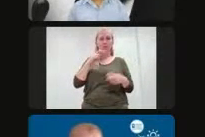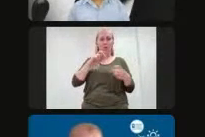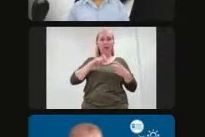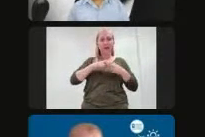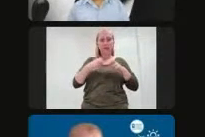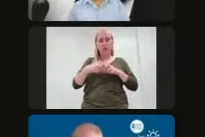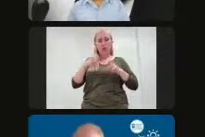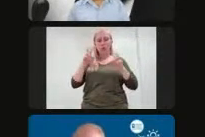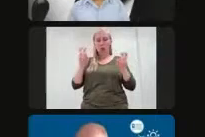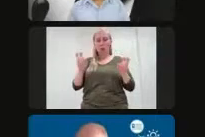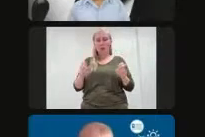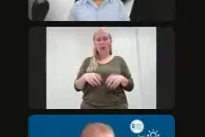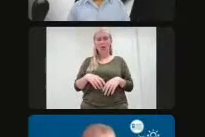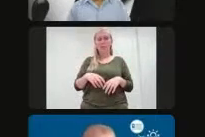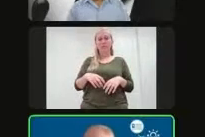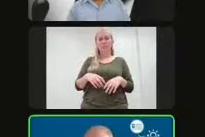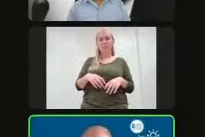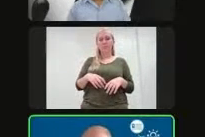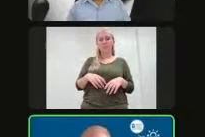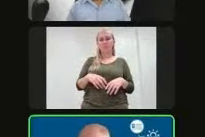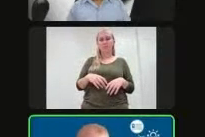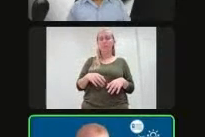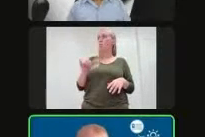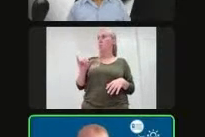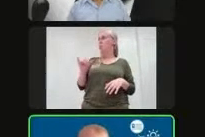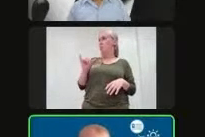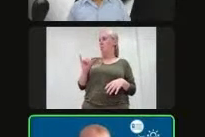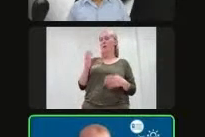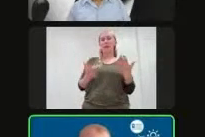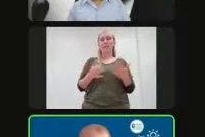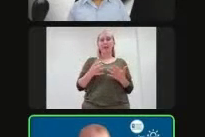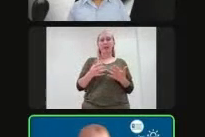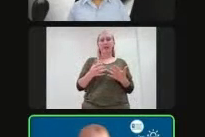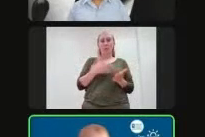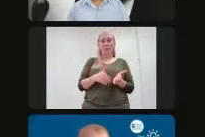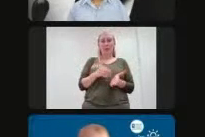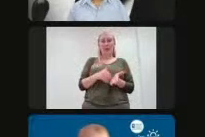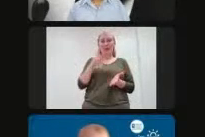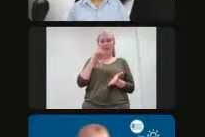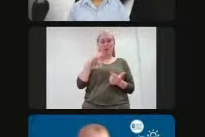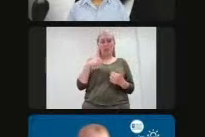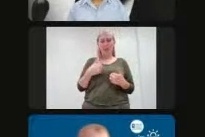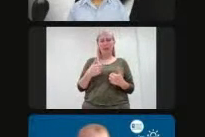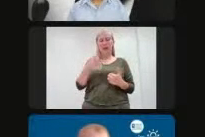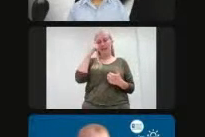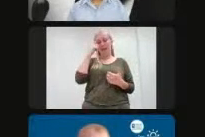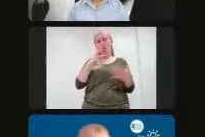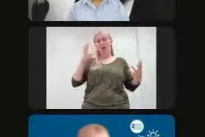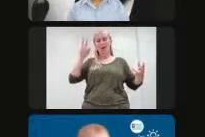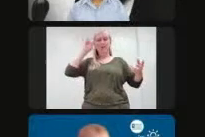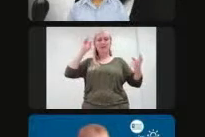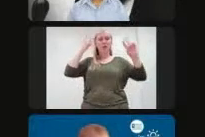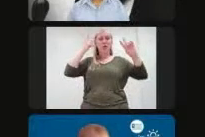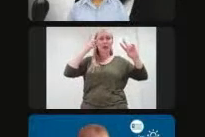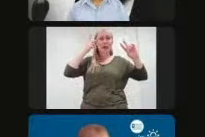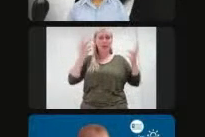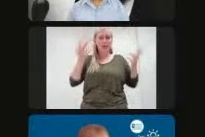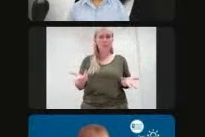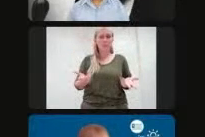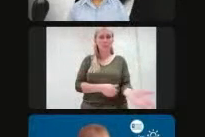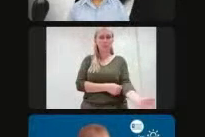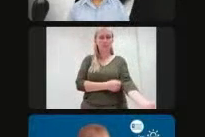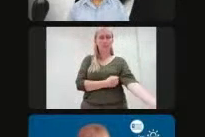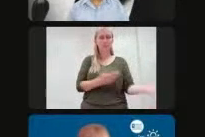which seem a little redundant for me. But I think a lot of the times it's misunderstandings. You know, we might